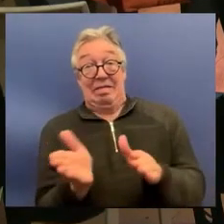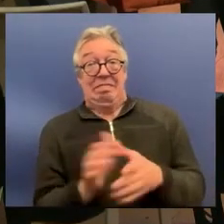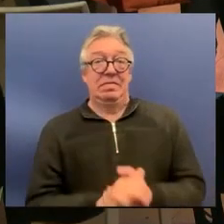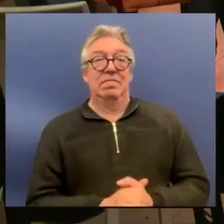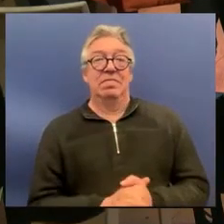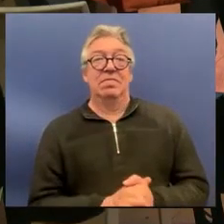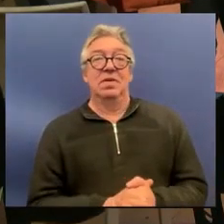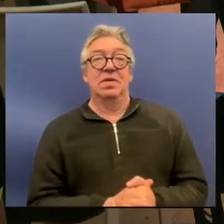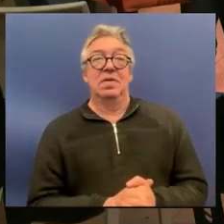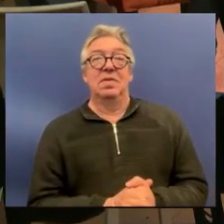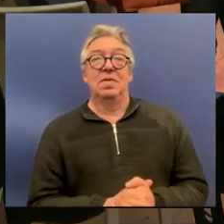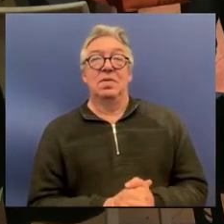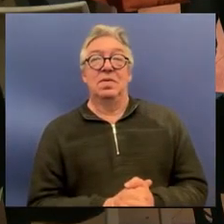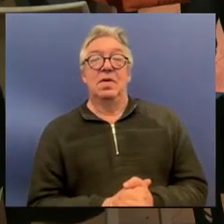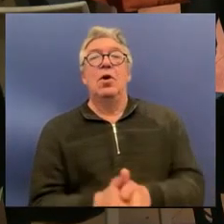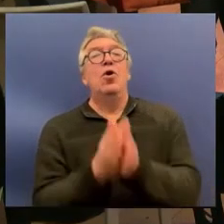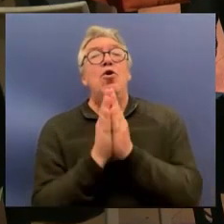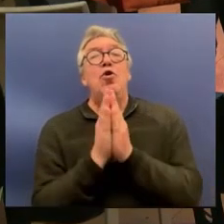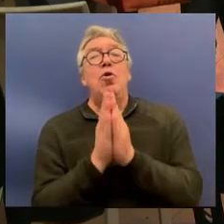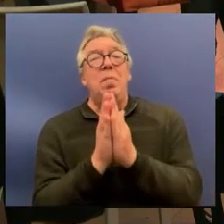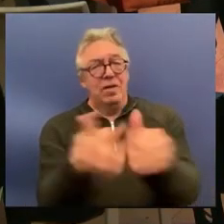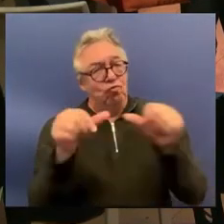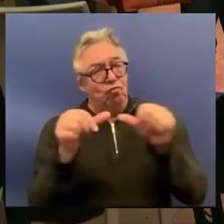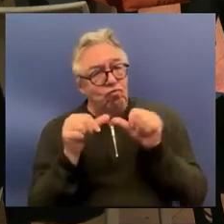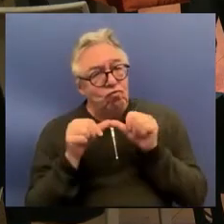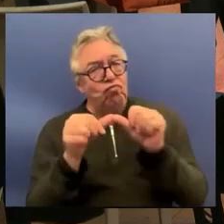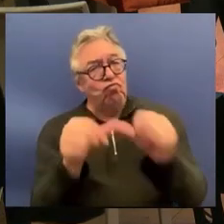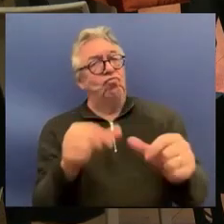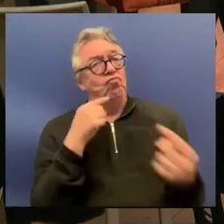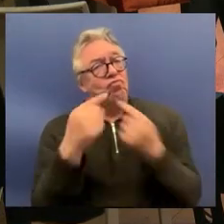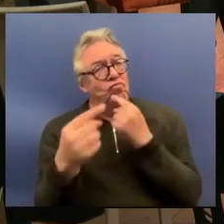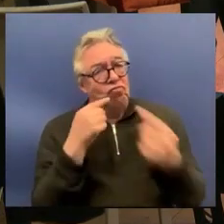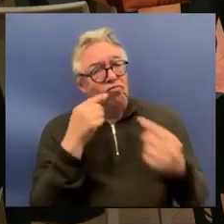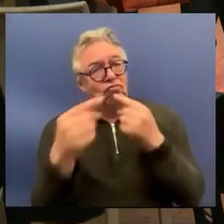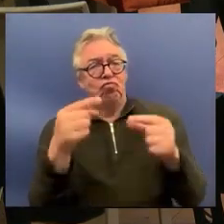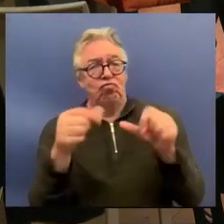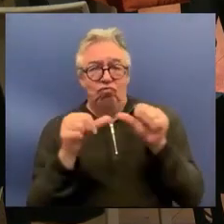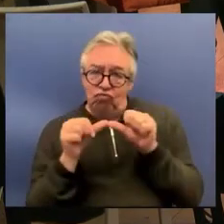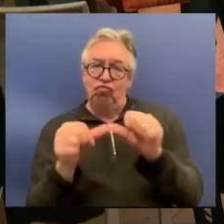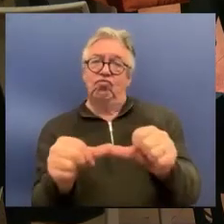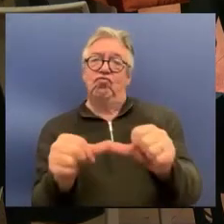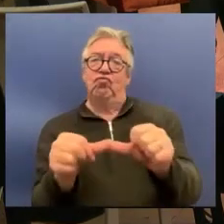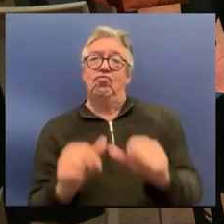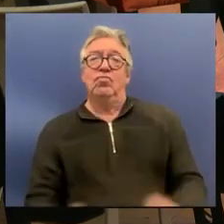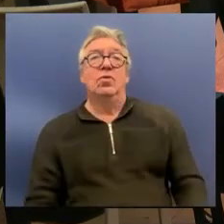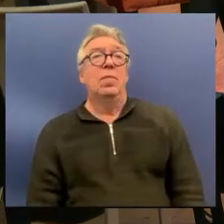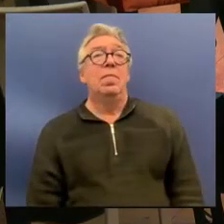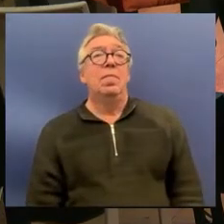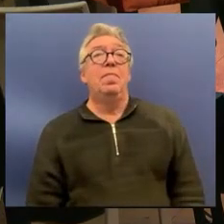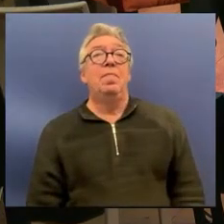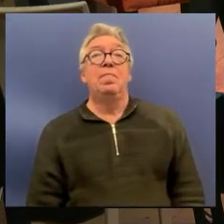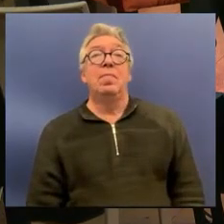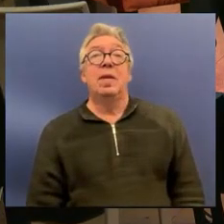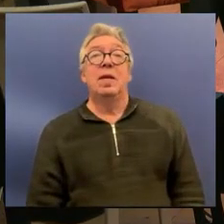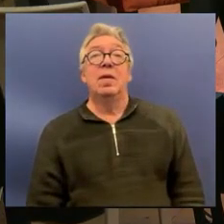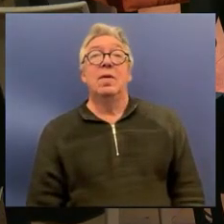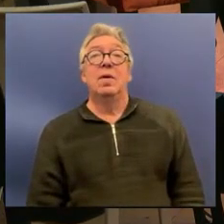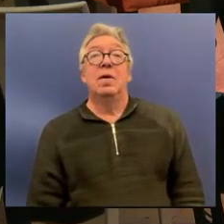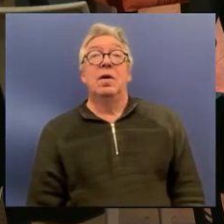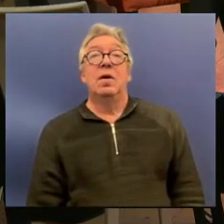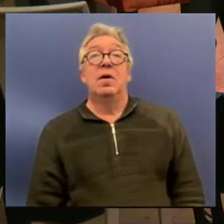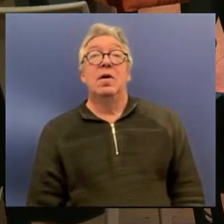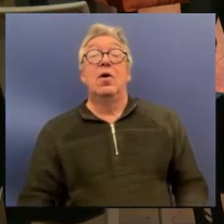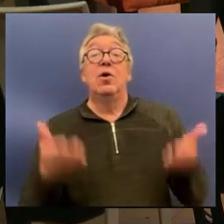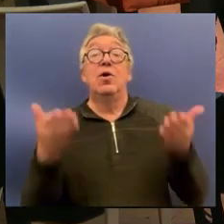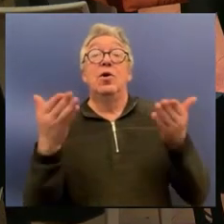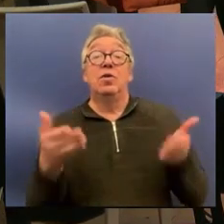you to continue the conversation after this session. And I will now hand over to